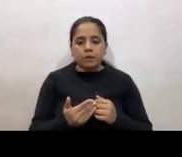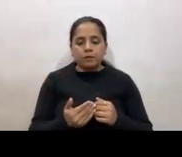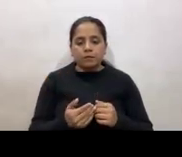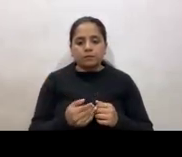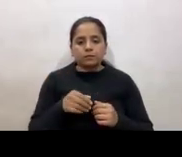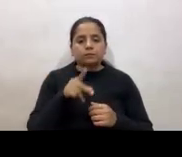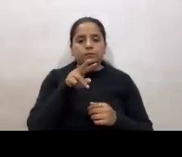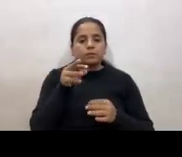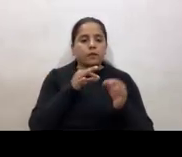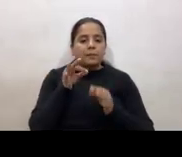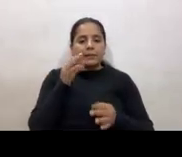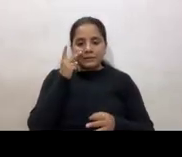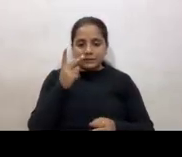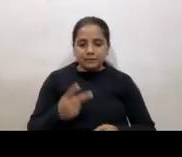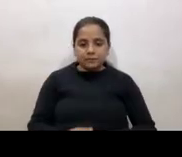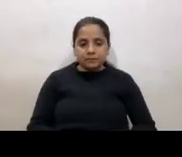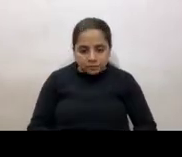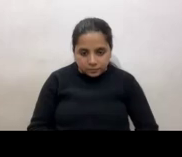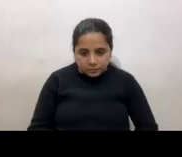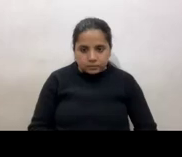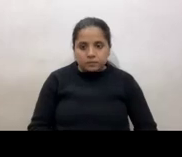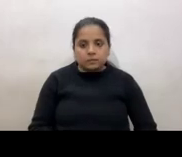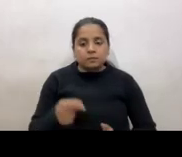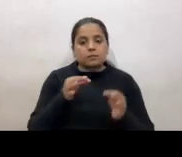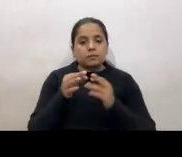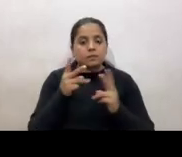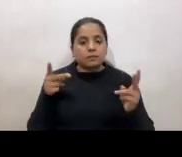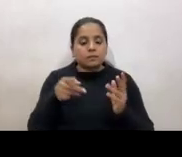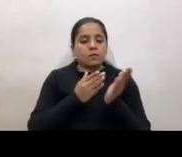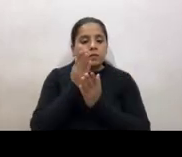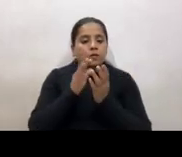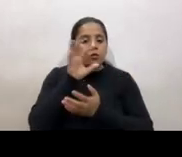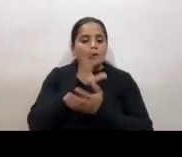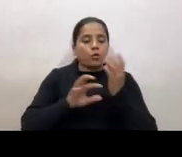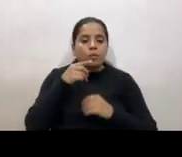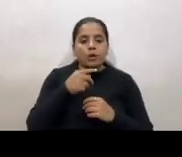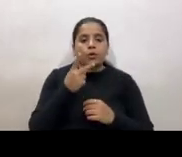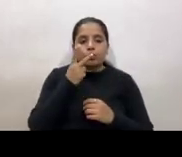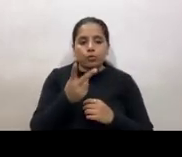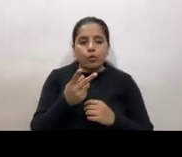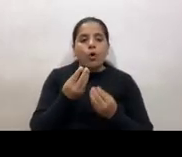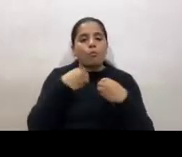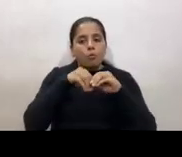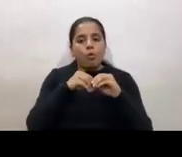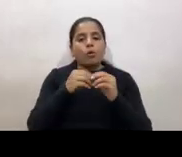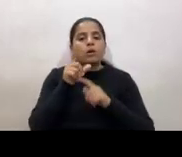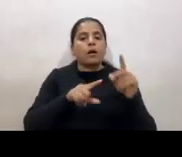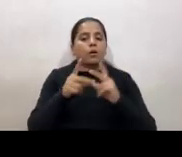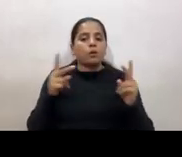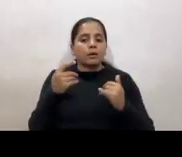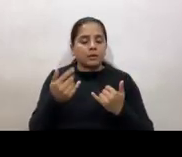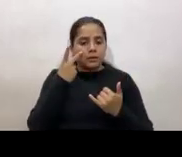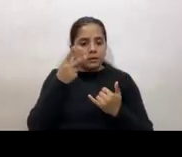definition. Languaging refers to the combination of two or more languages in a systematic way